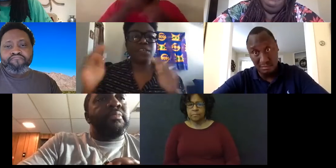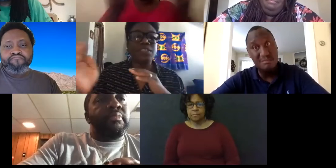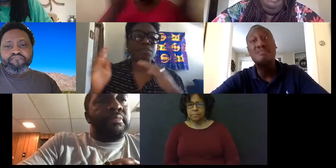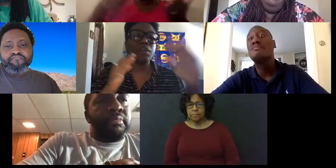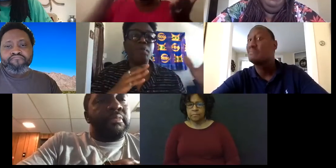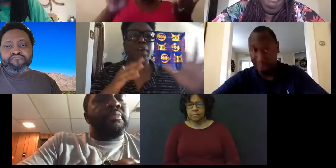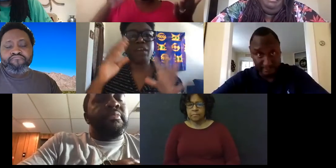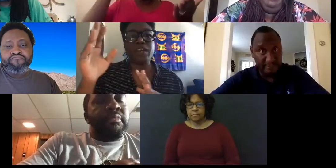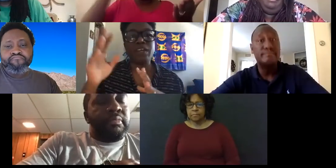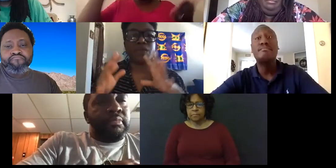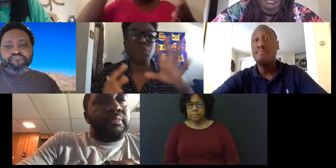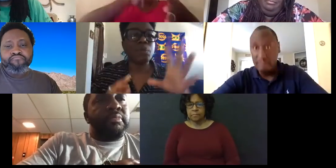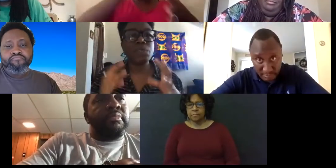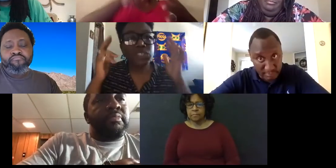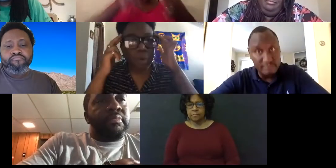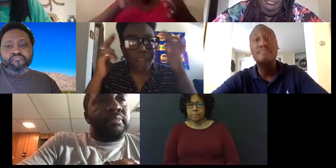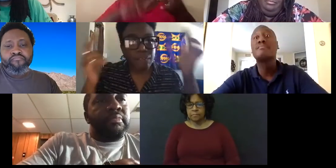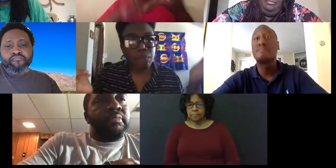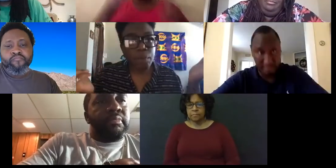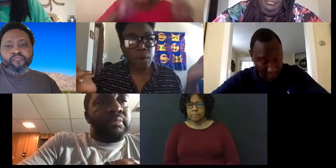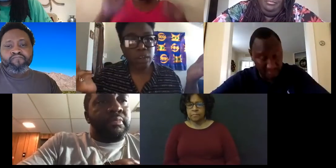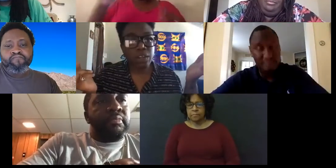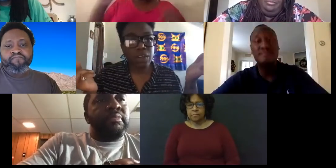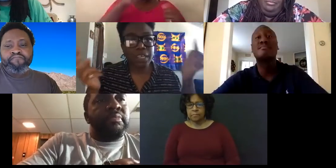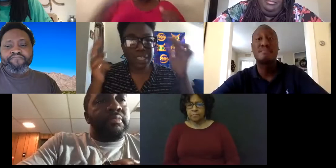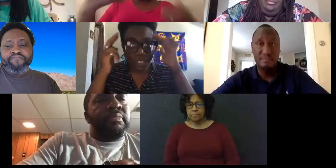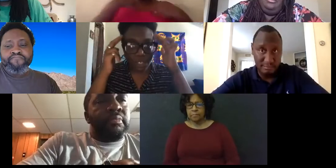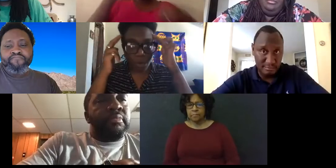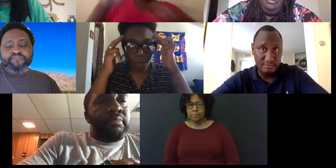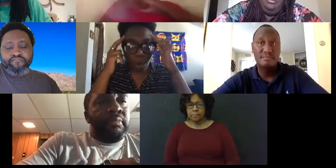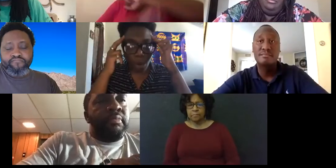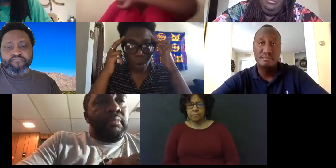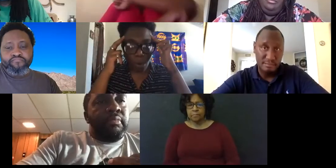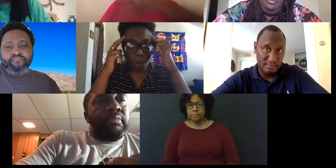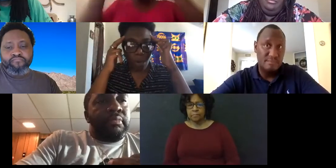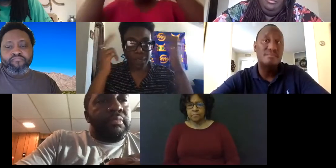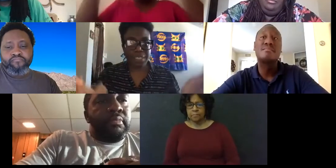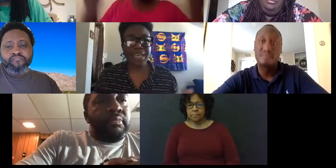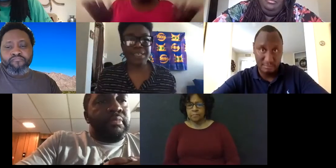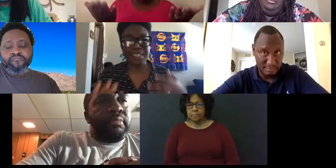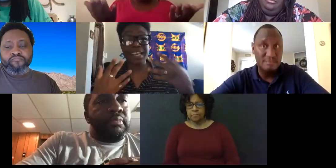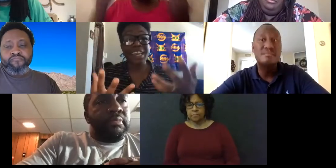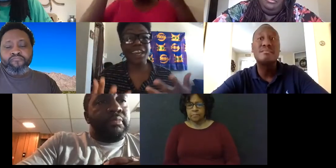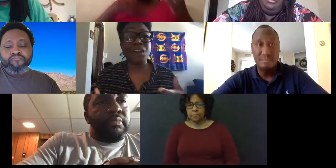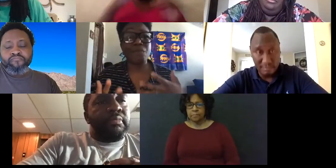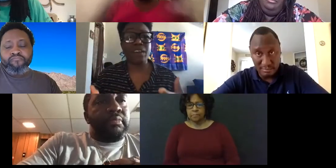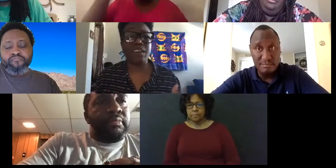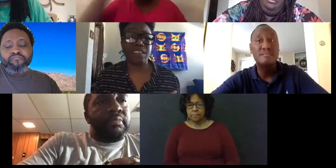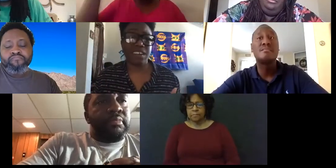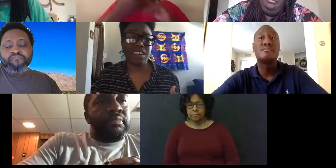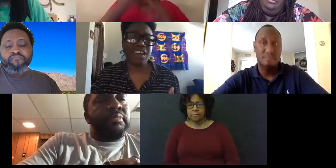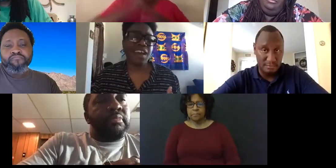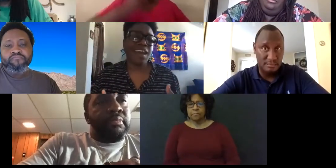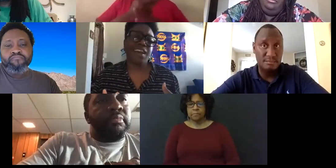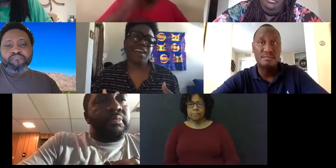all of these different areas in which people just don't have a framework, you know, like, they just don't know what it takes to take care of one